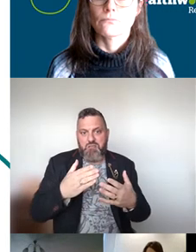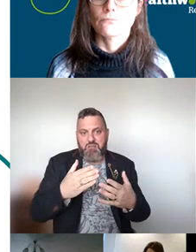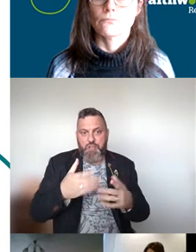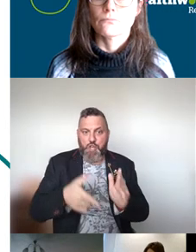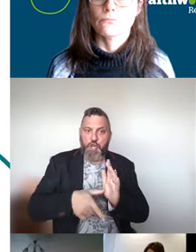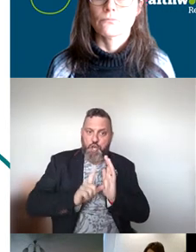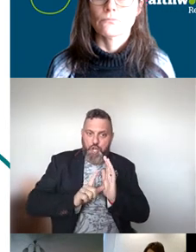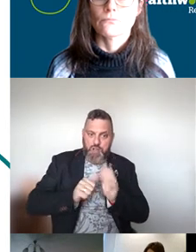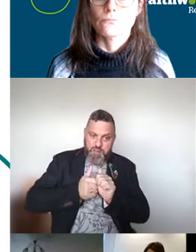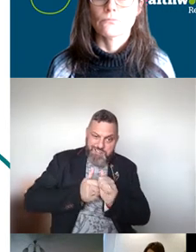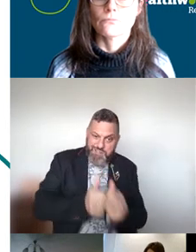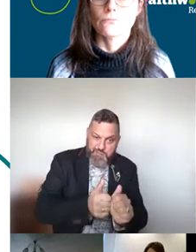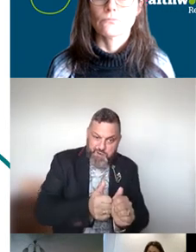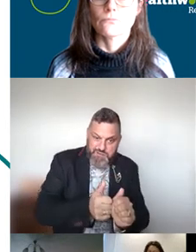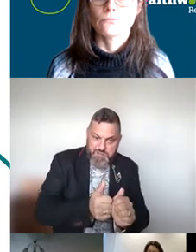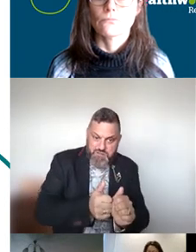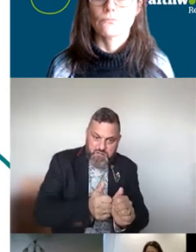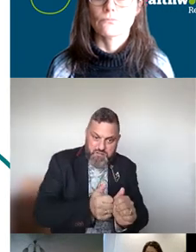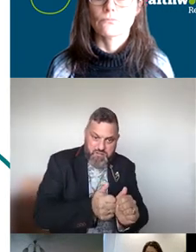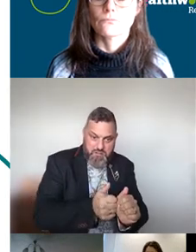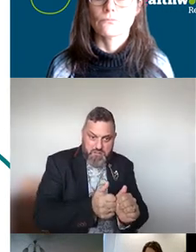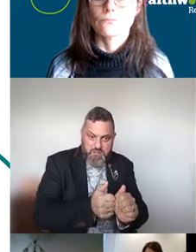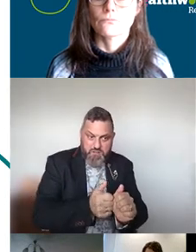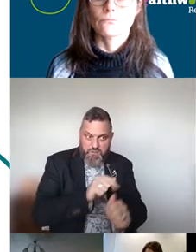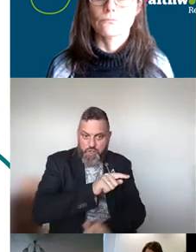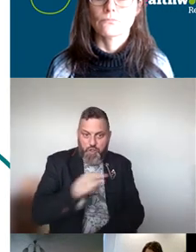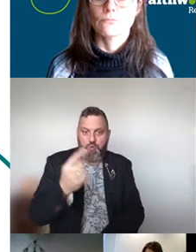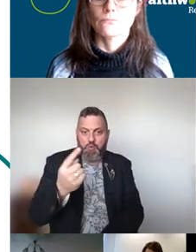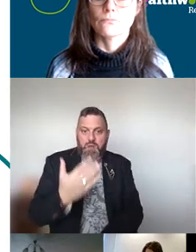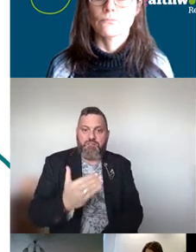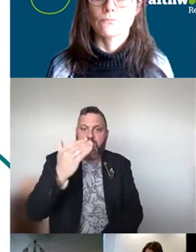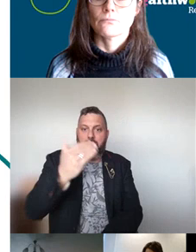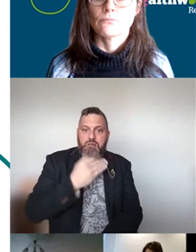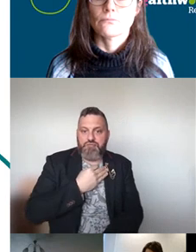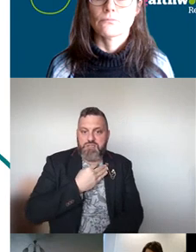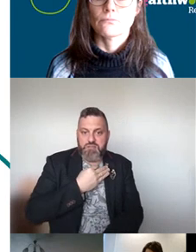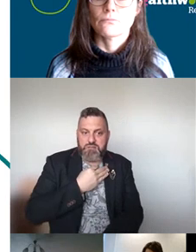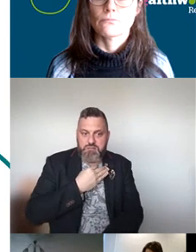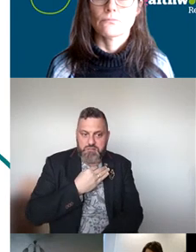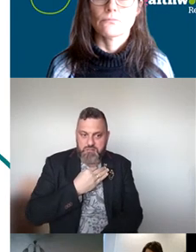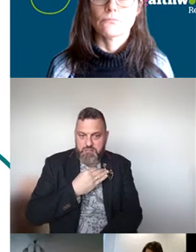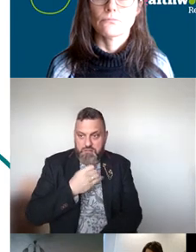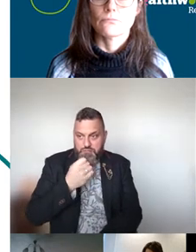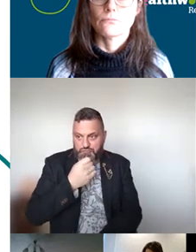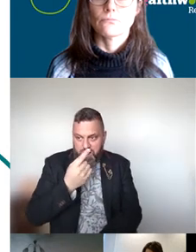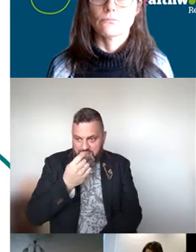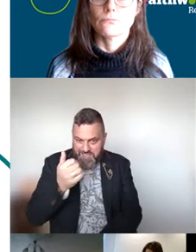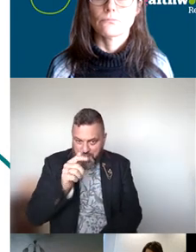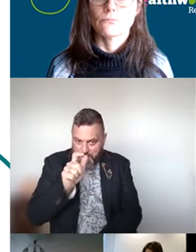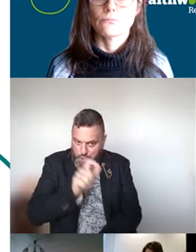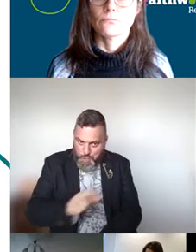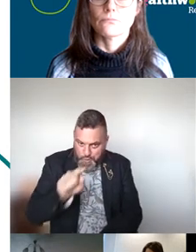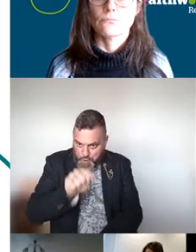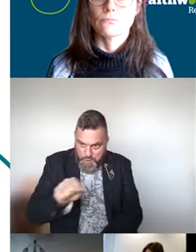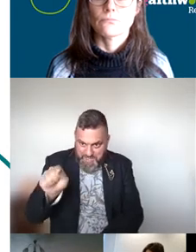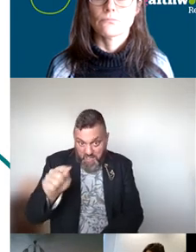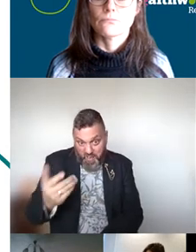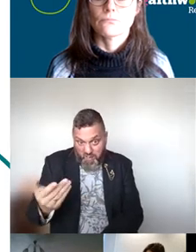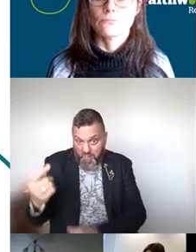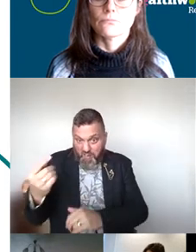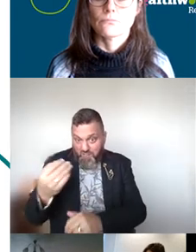earlier support for individuals who are at highest risk, recognizing that some of those communities are our most